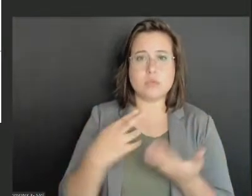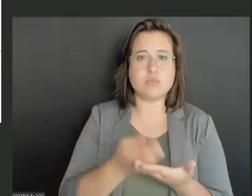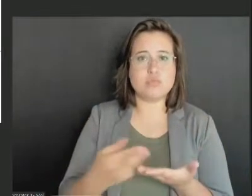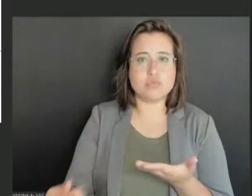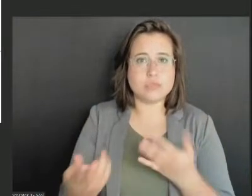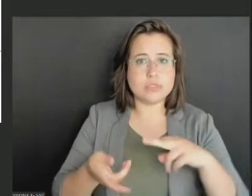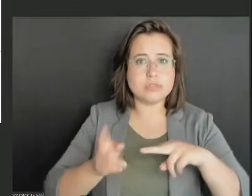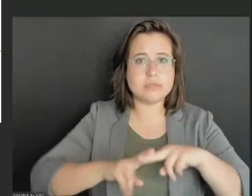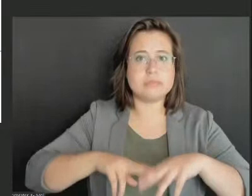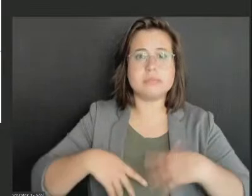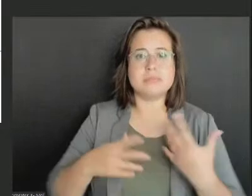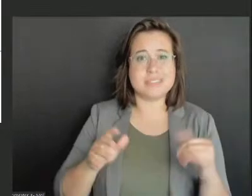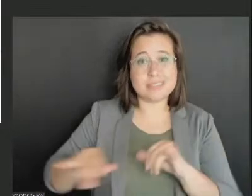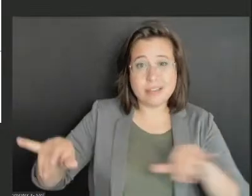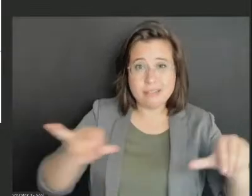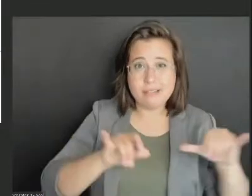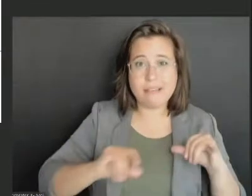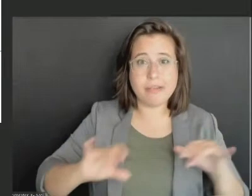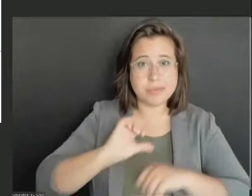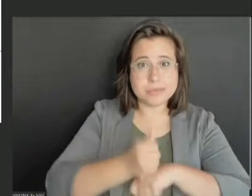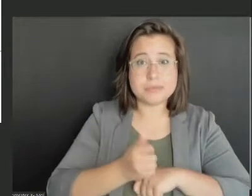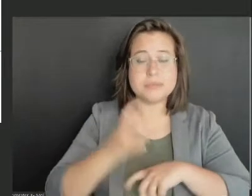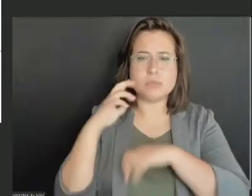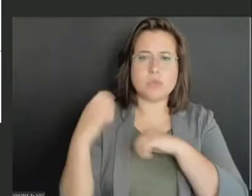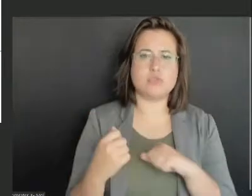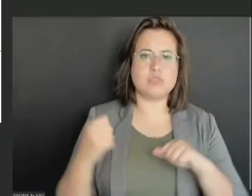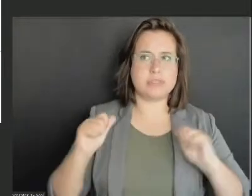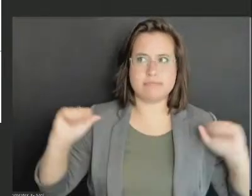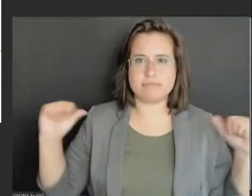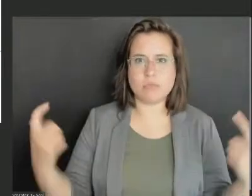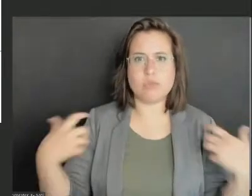will strengthen our entire healthcare delivery system.